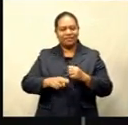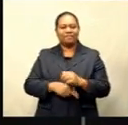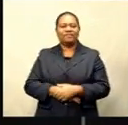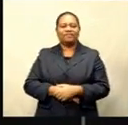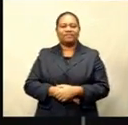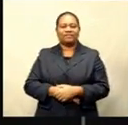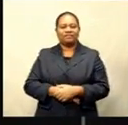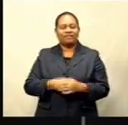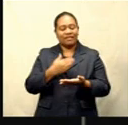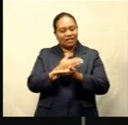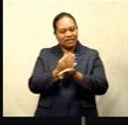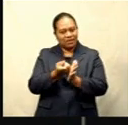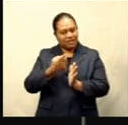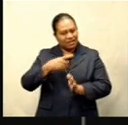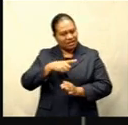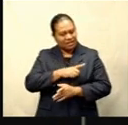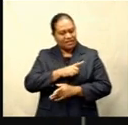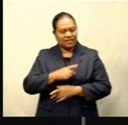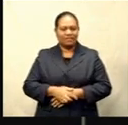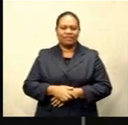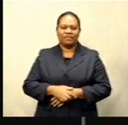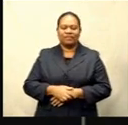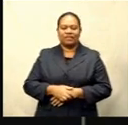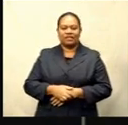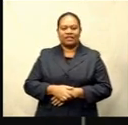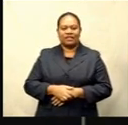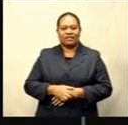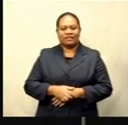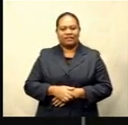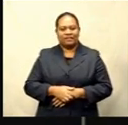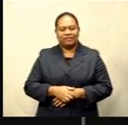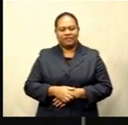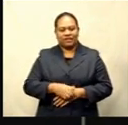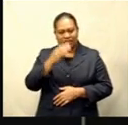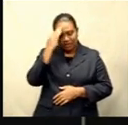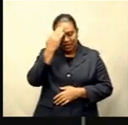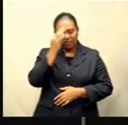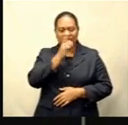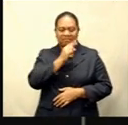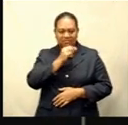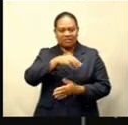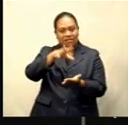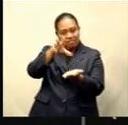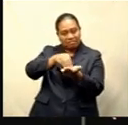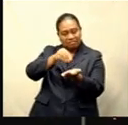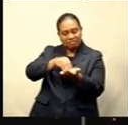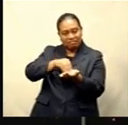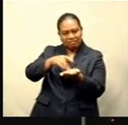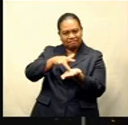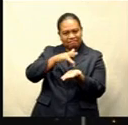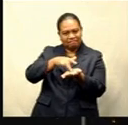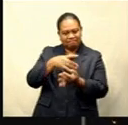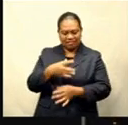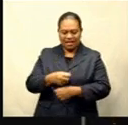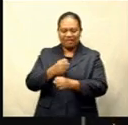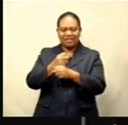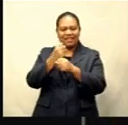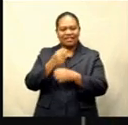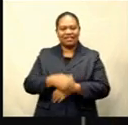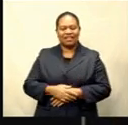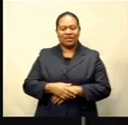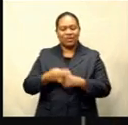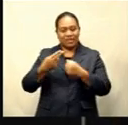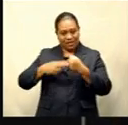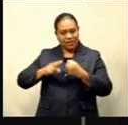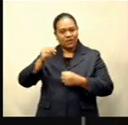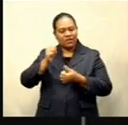fbcnews@fbc.com.fj or share it with us via our various social media accounts. You can also download the FBC app to keep updated with the very latest in